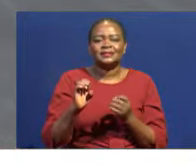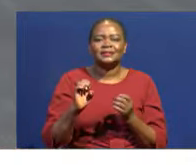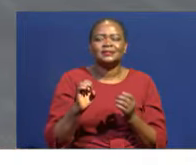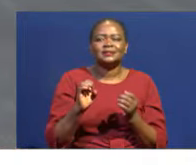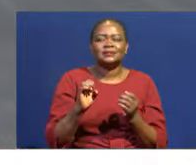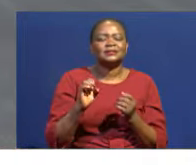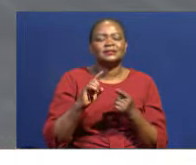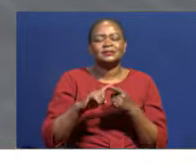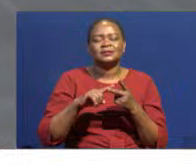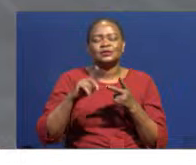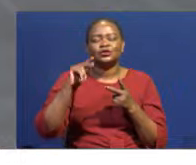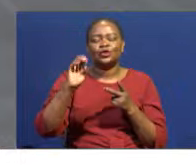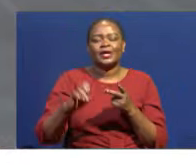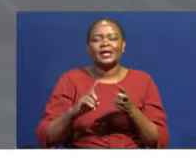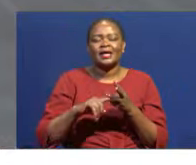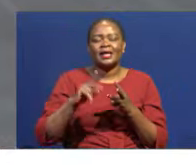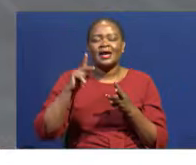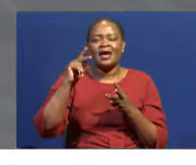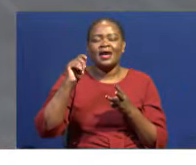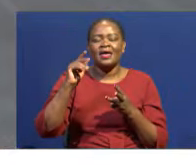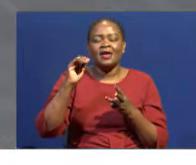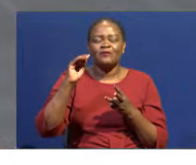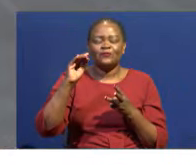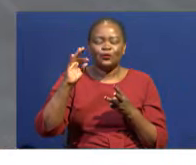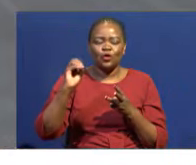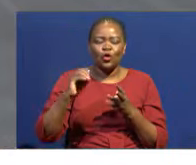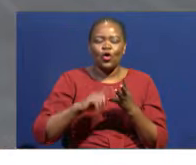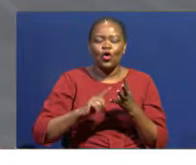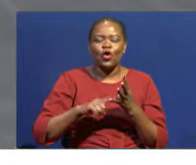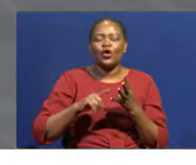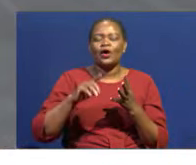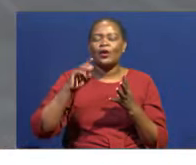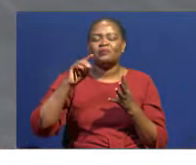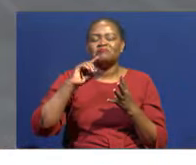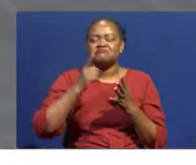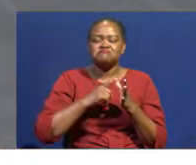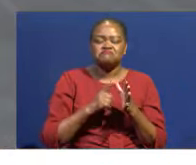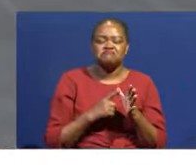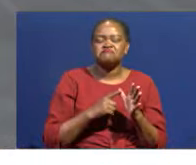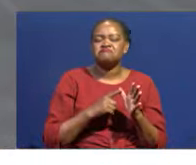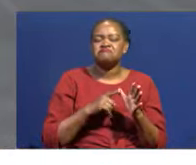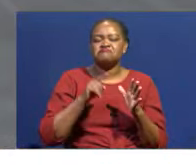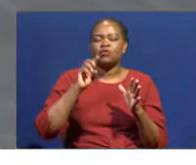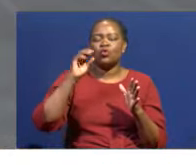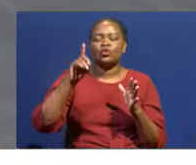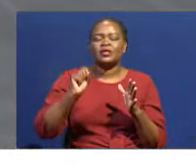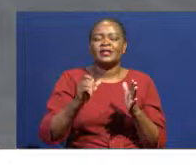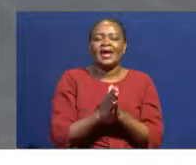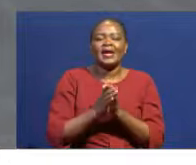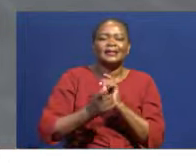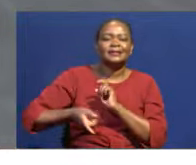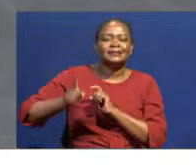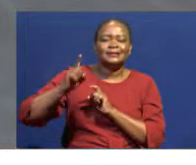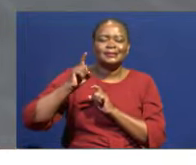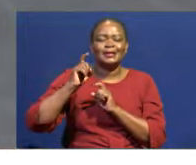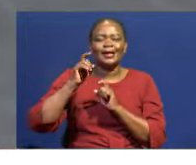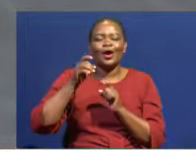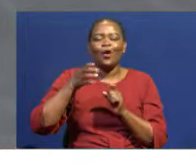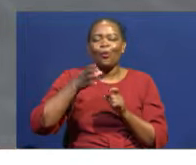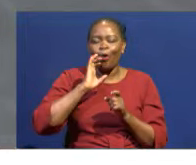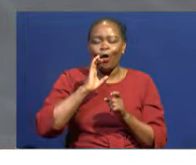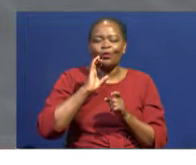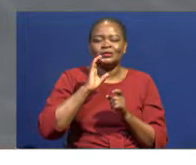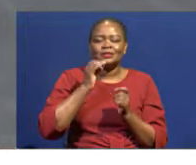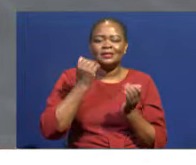Sokoke, Kayafungo, Mwana Muiga and Jilori wards, as well as increasing water tracking services